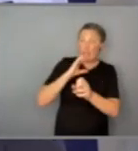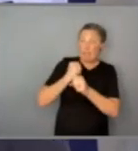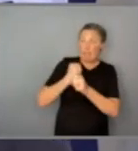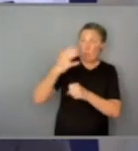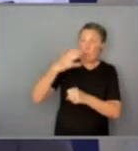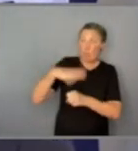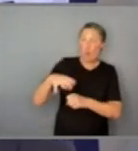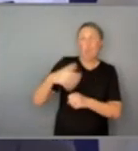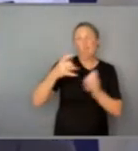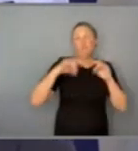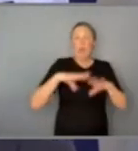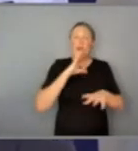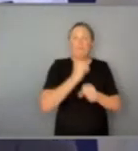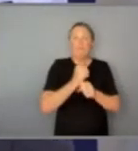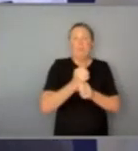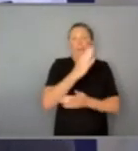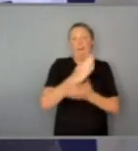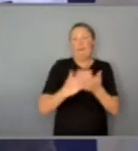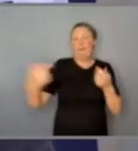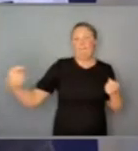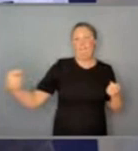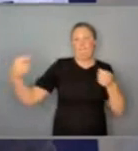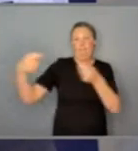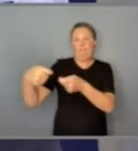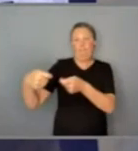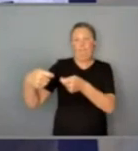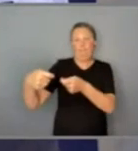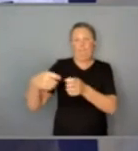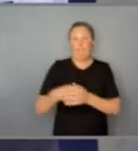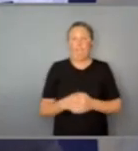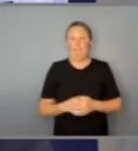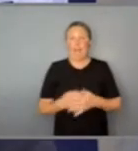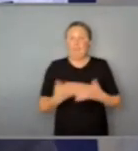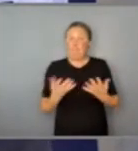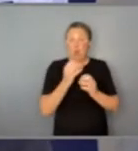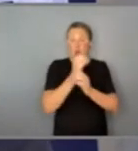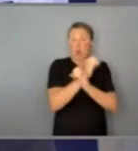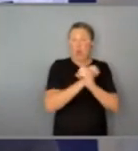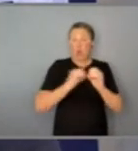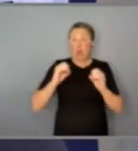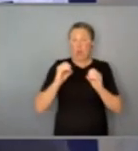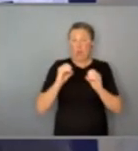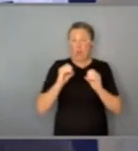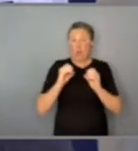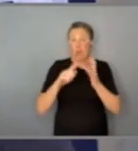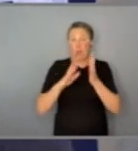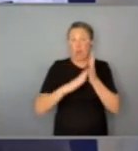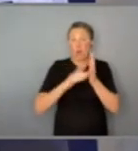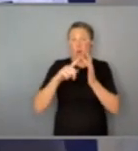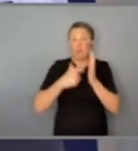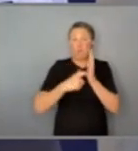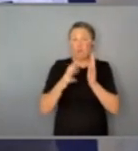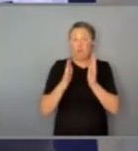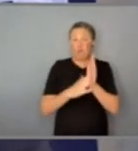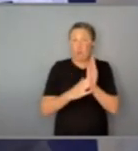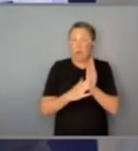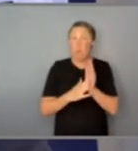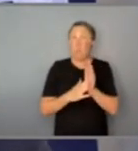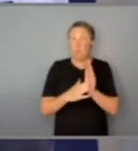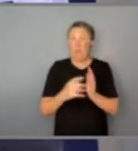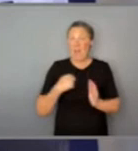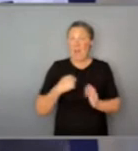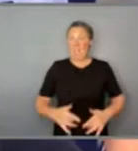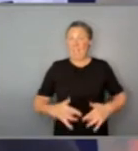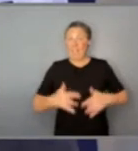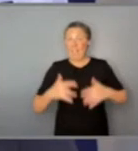what Omicron means is we will see, I think, greater use of these rapid antigen